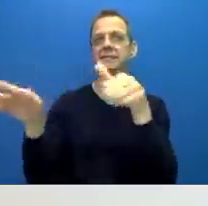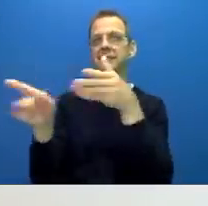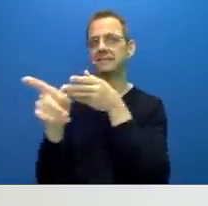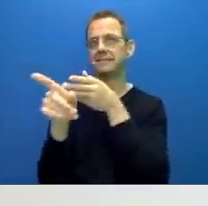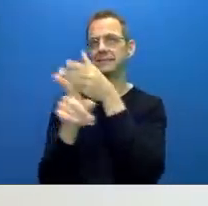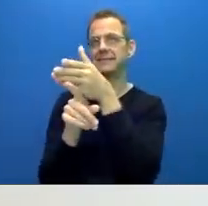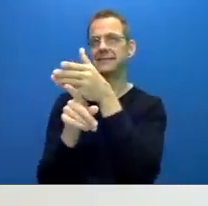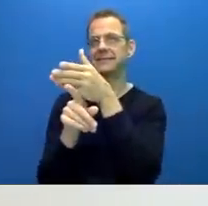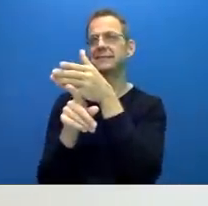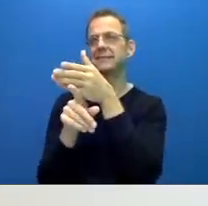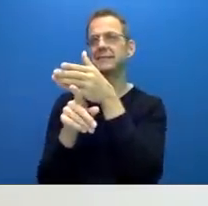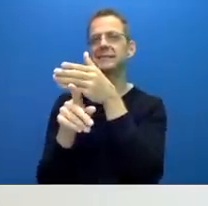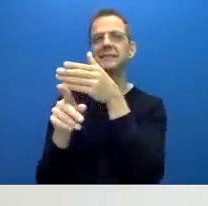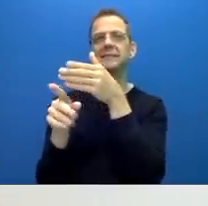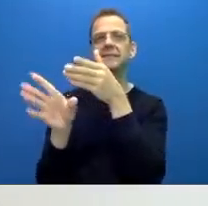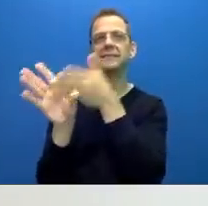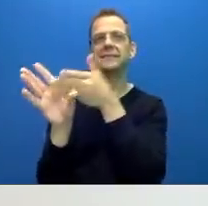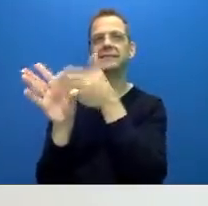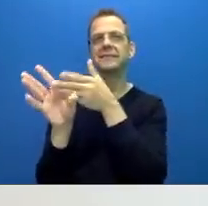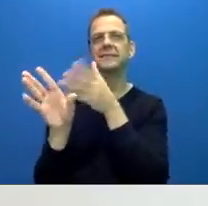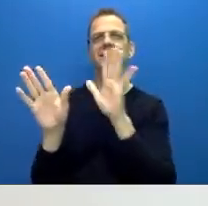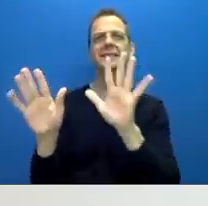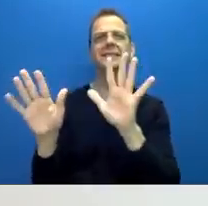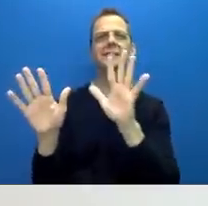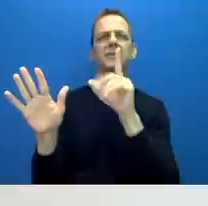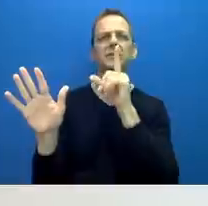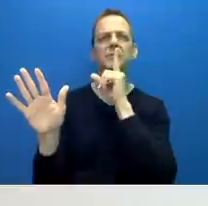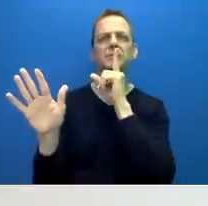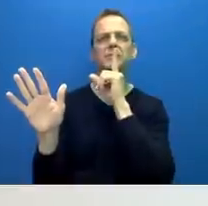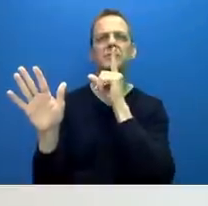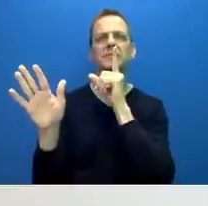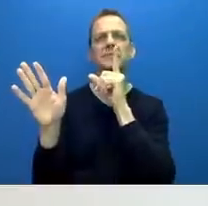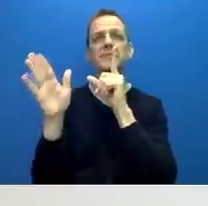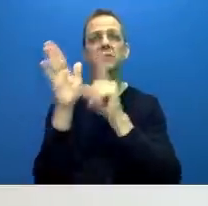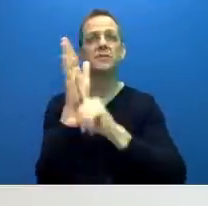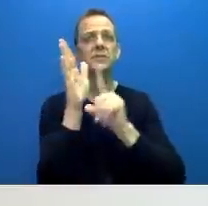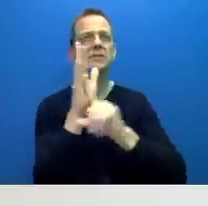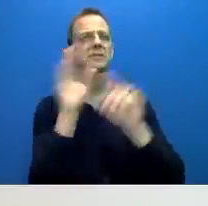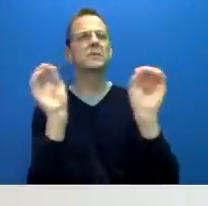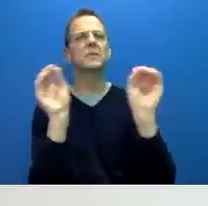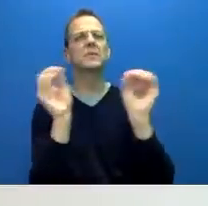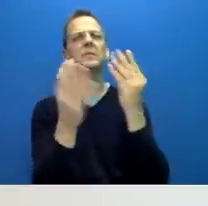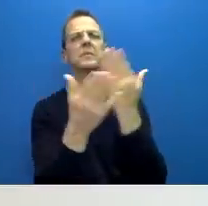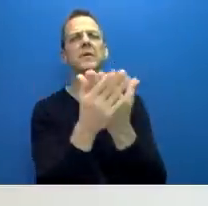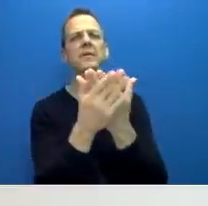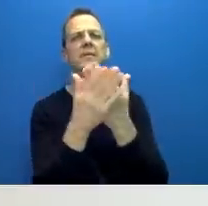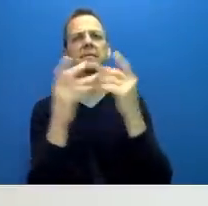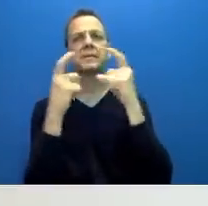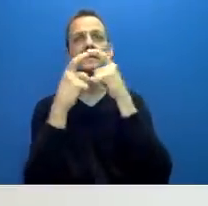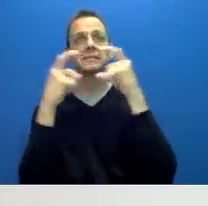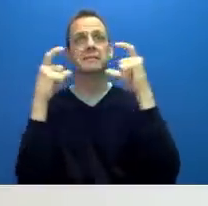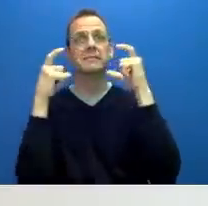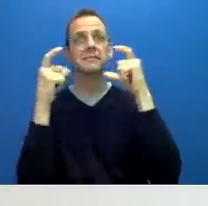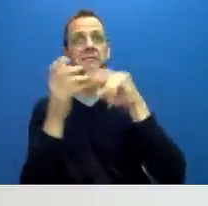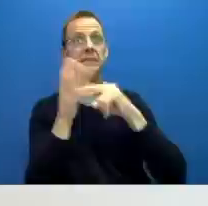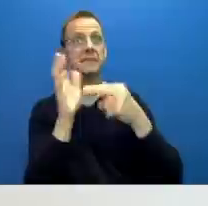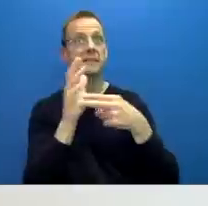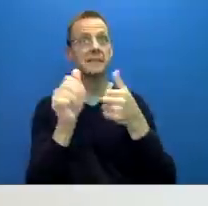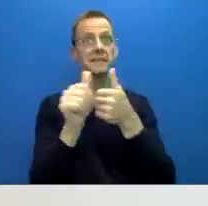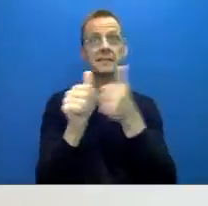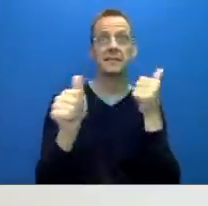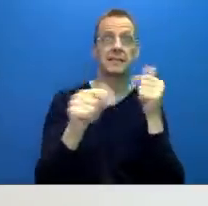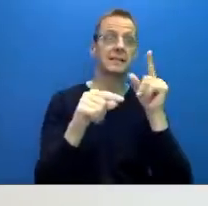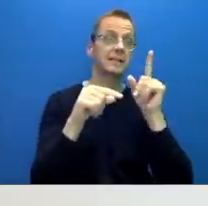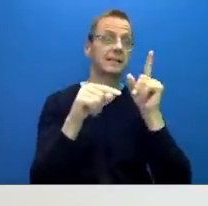impacts learning and development. And I've experienced this myself in clinic with patients. So even in infants,